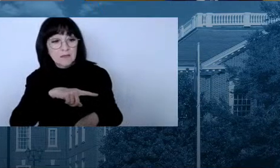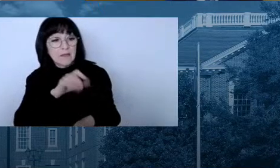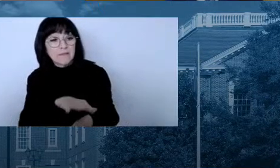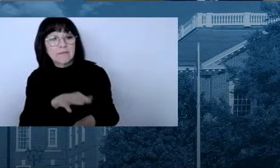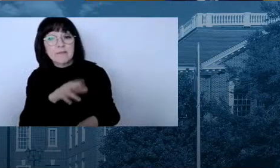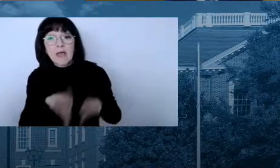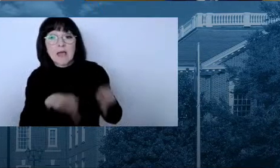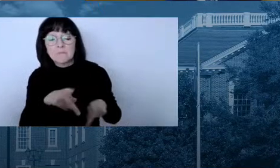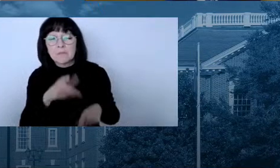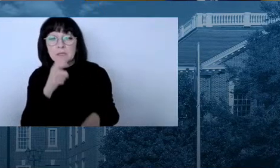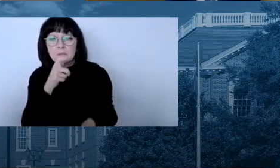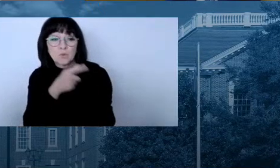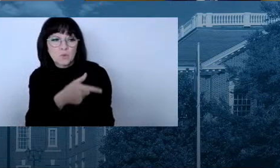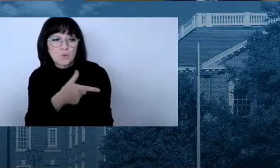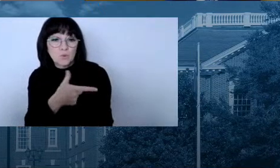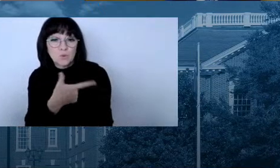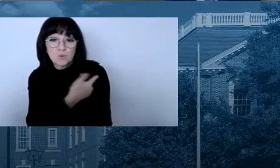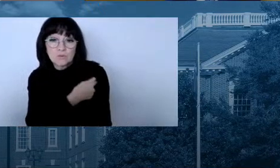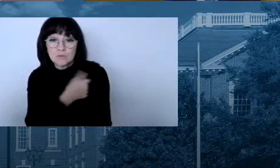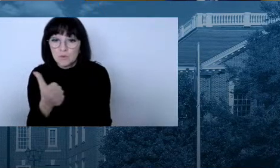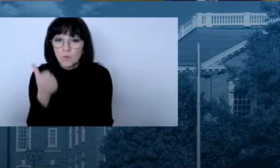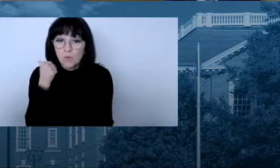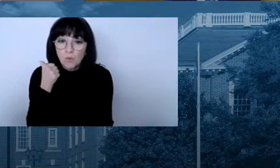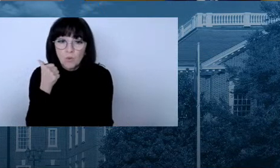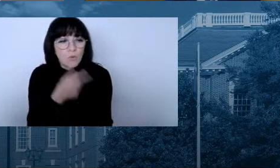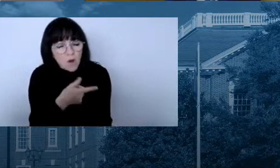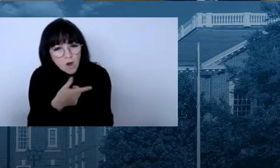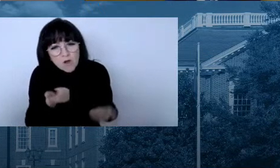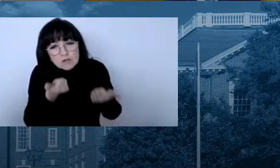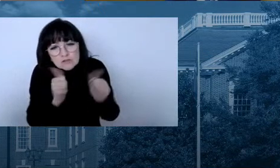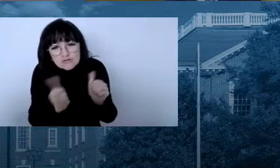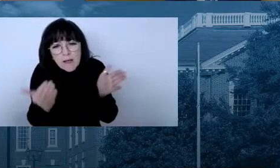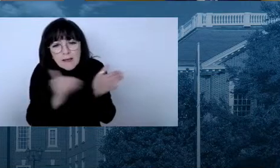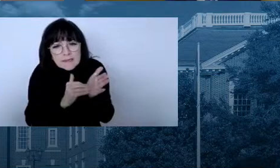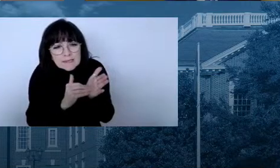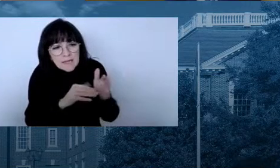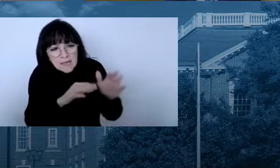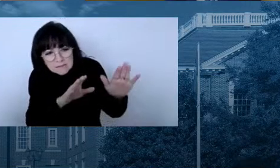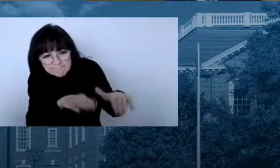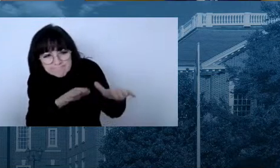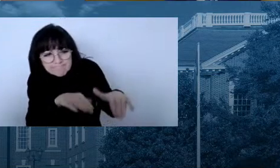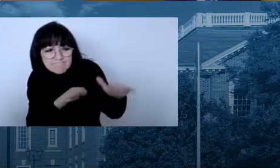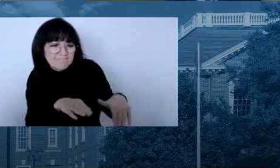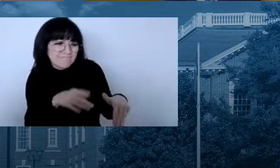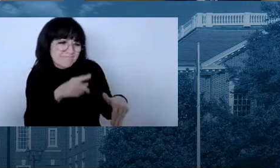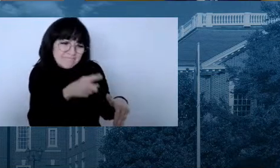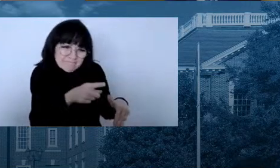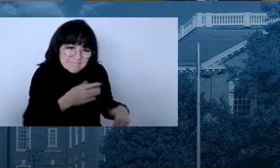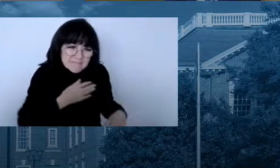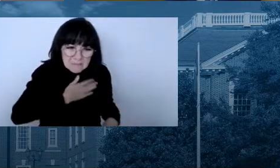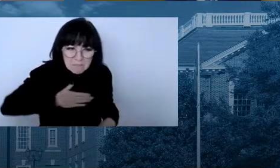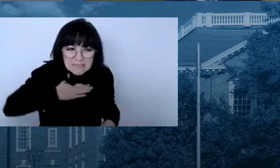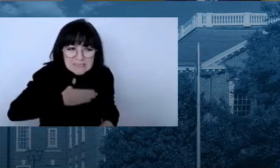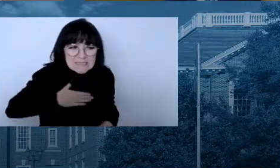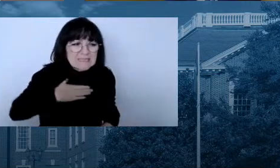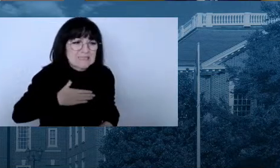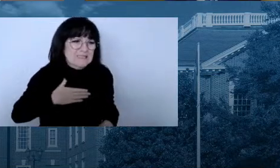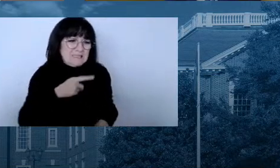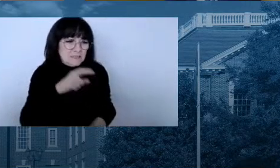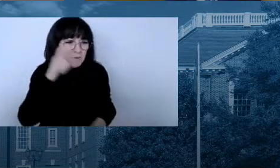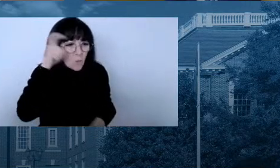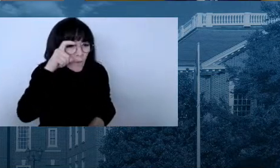another thought. Think about that it's for somebody else. Think about the broader community. We have